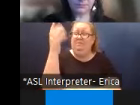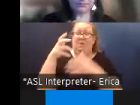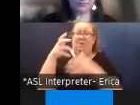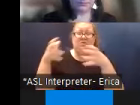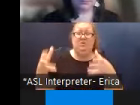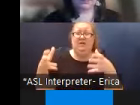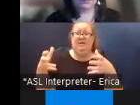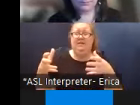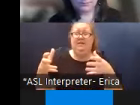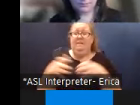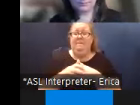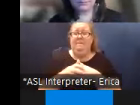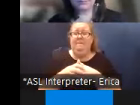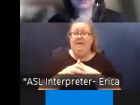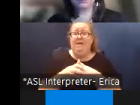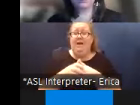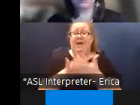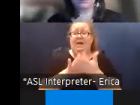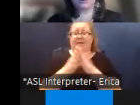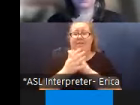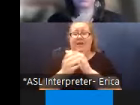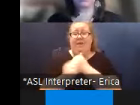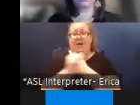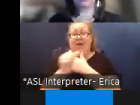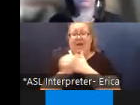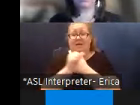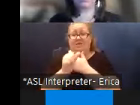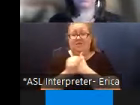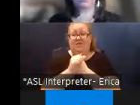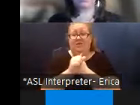and they're a hazard for